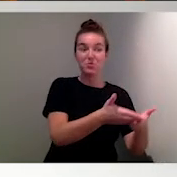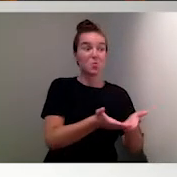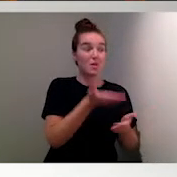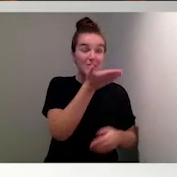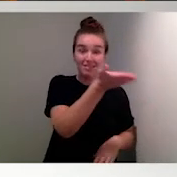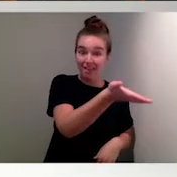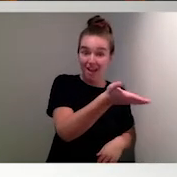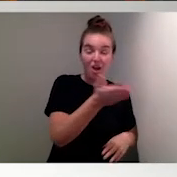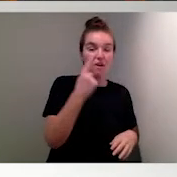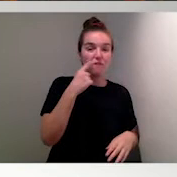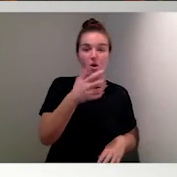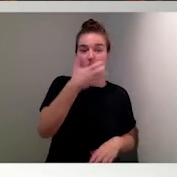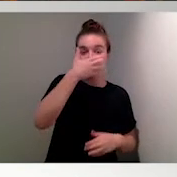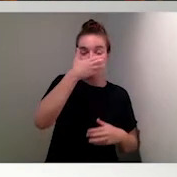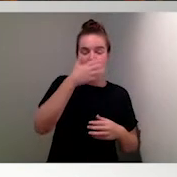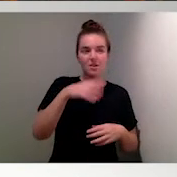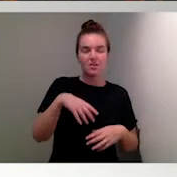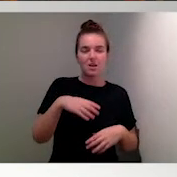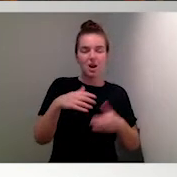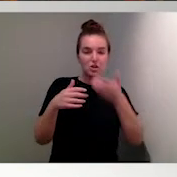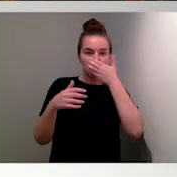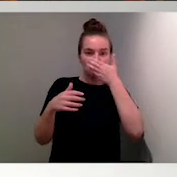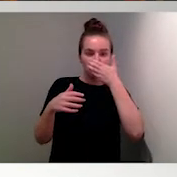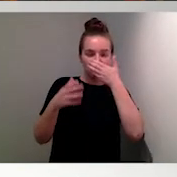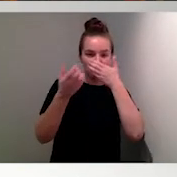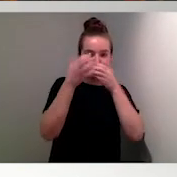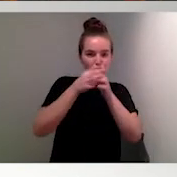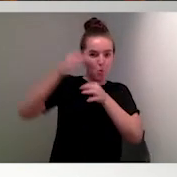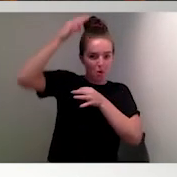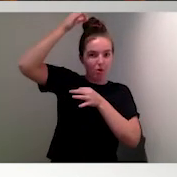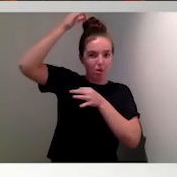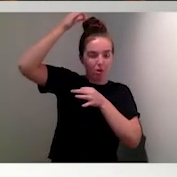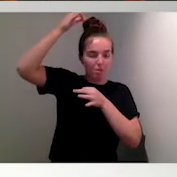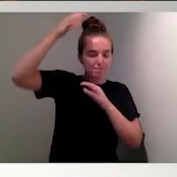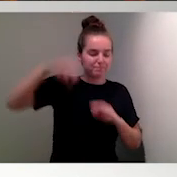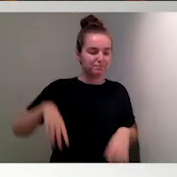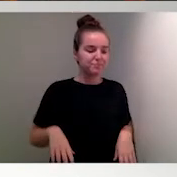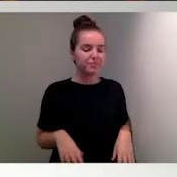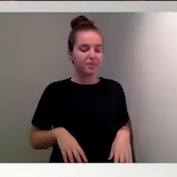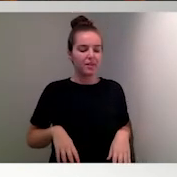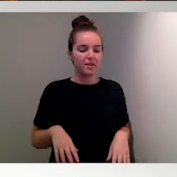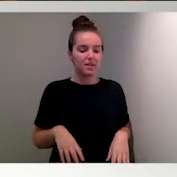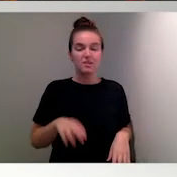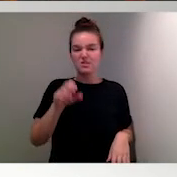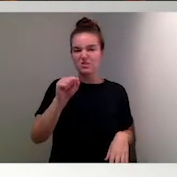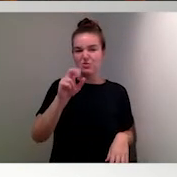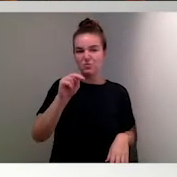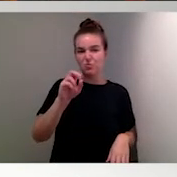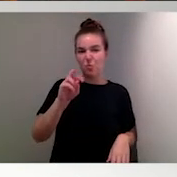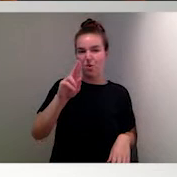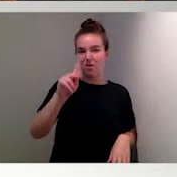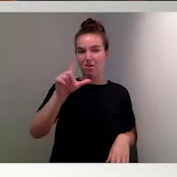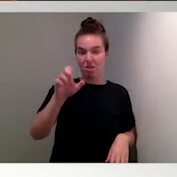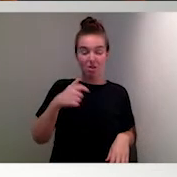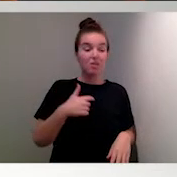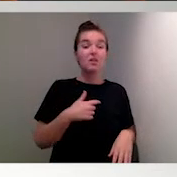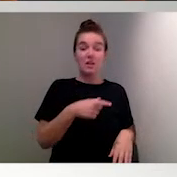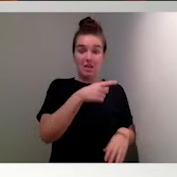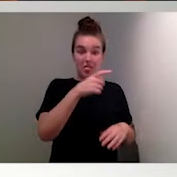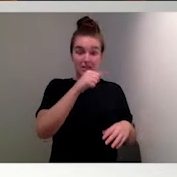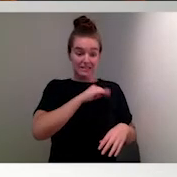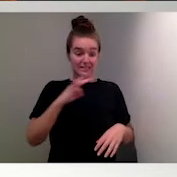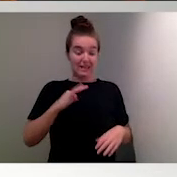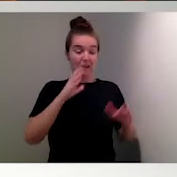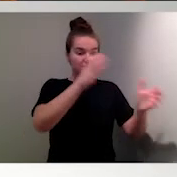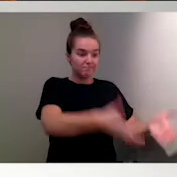snorkel, that's my next thing to talk about. They lowered me into the water, and I got to swim, and I got to see the sea turtles and eels